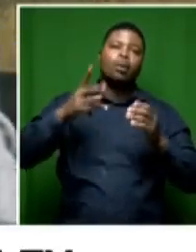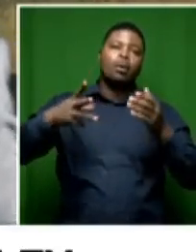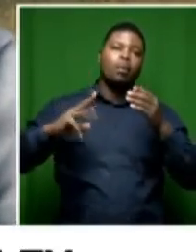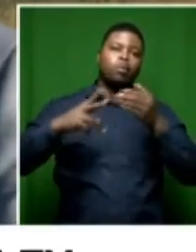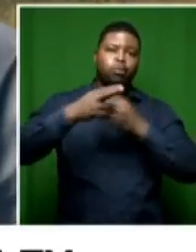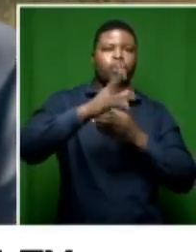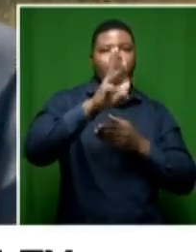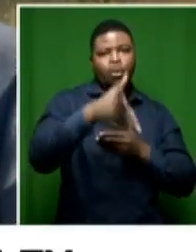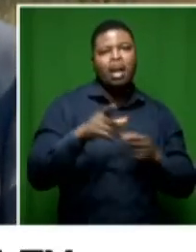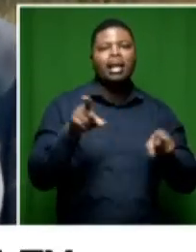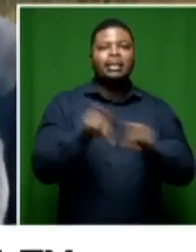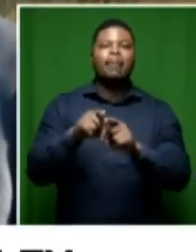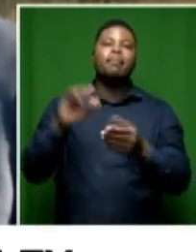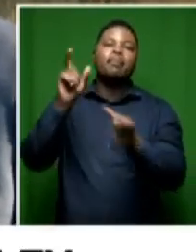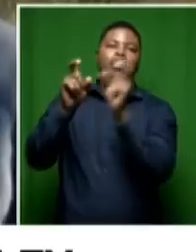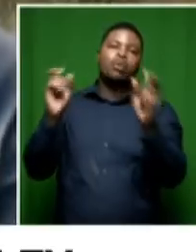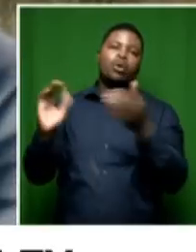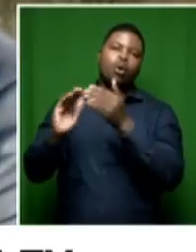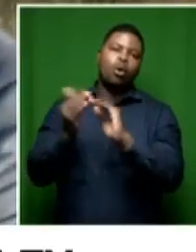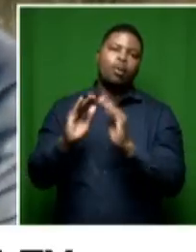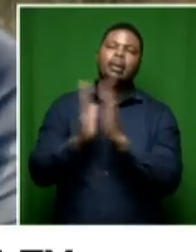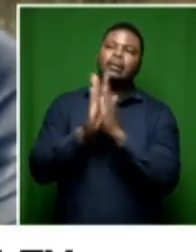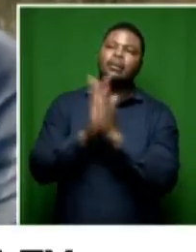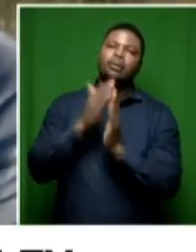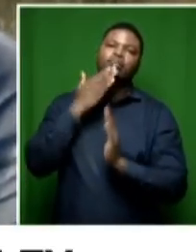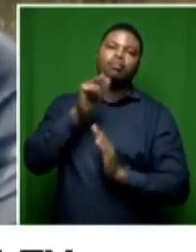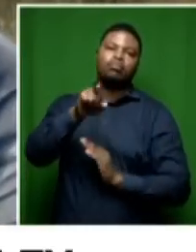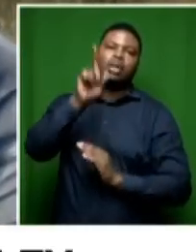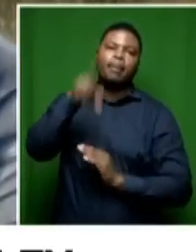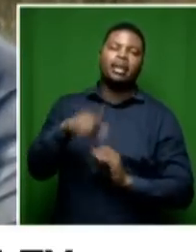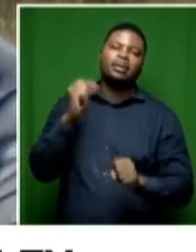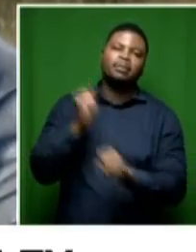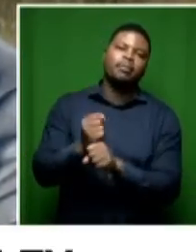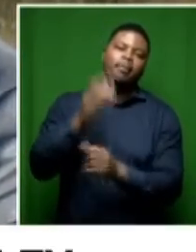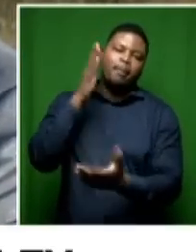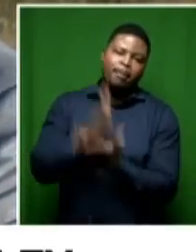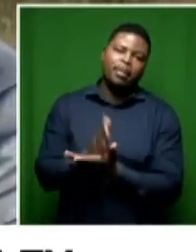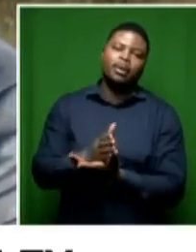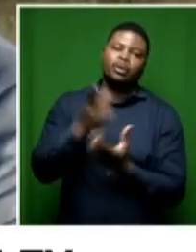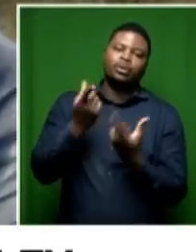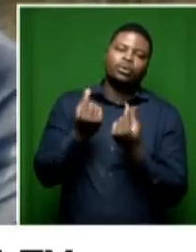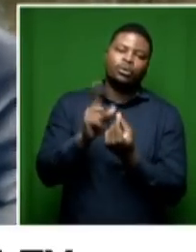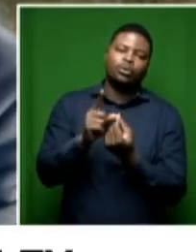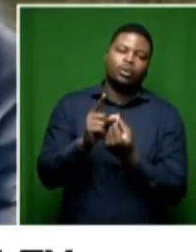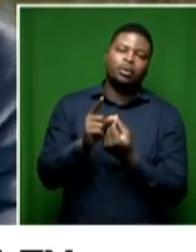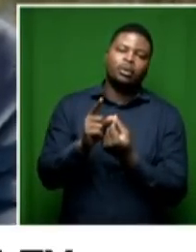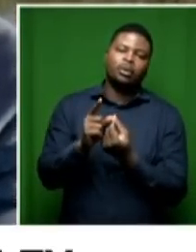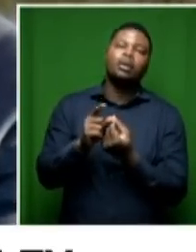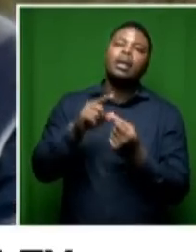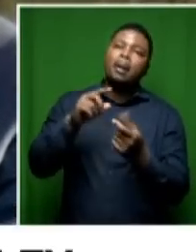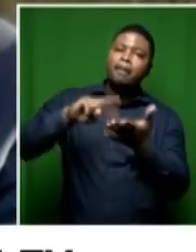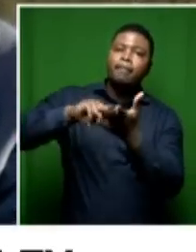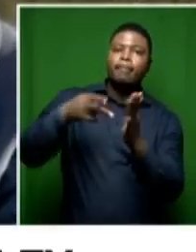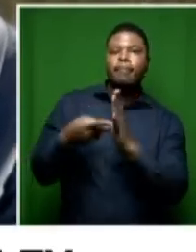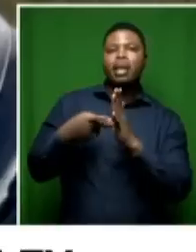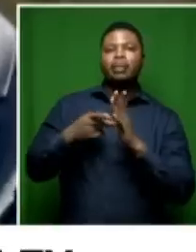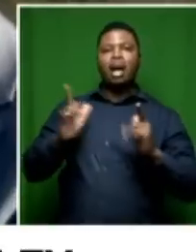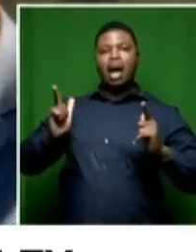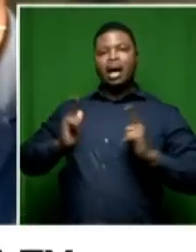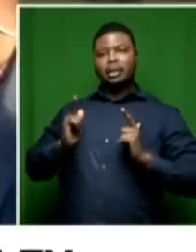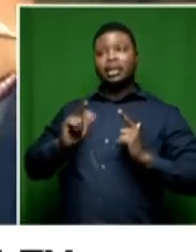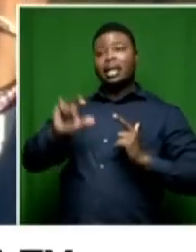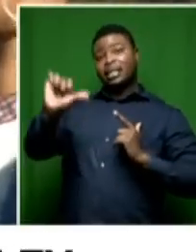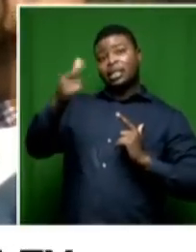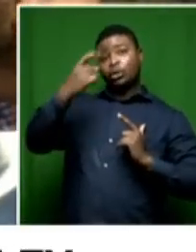urged to make maintenance that they should to make plans that water will be shut down at